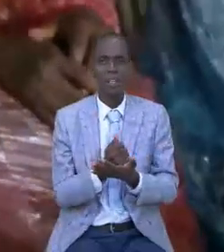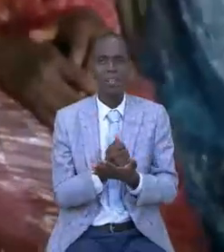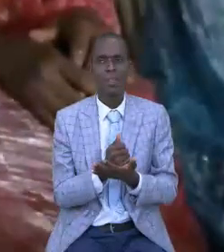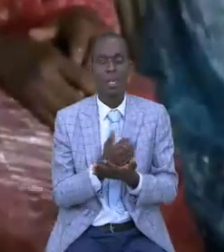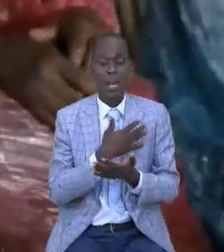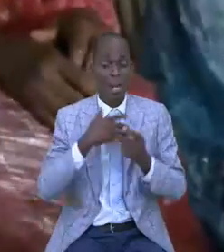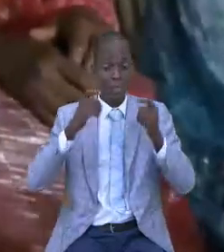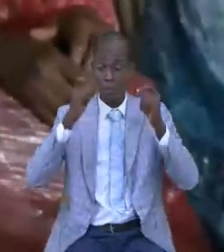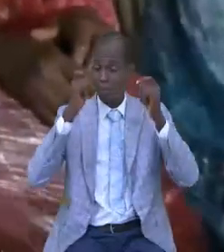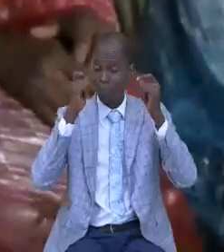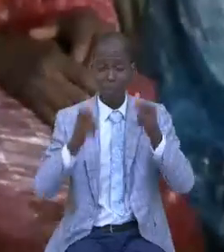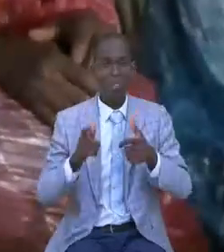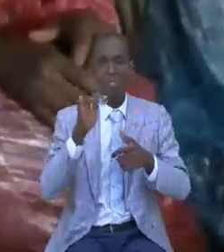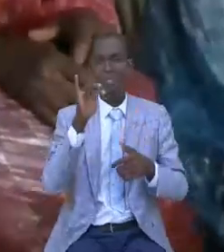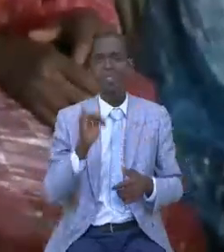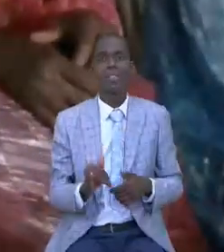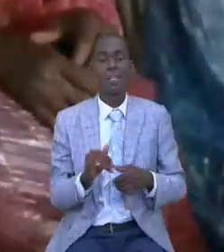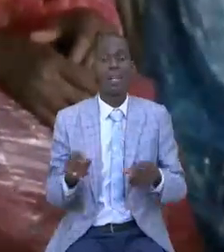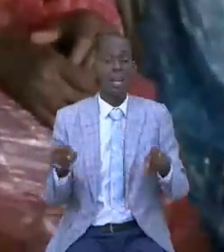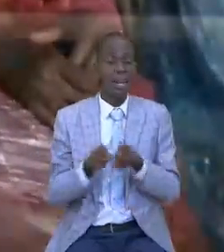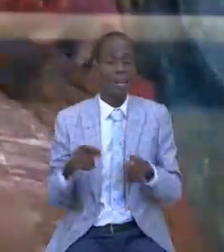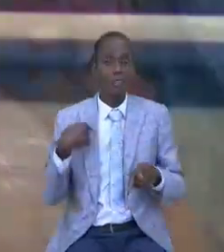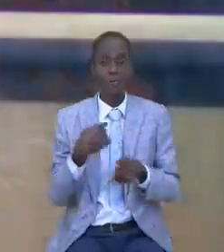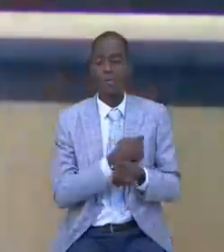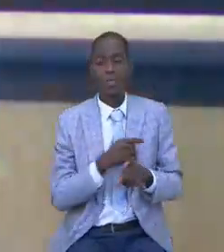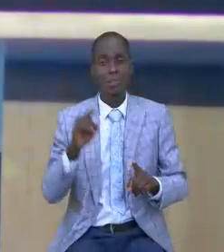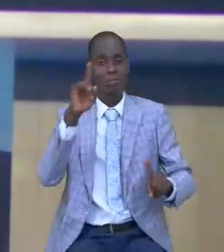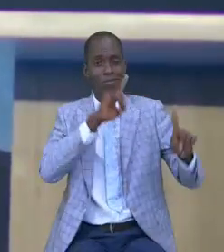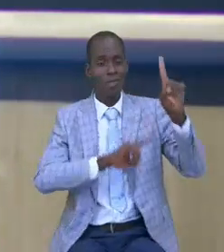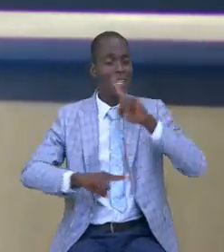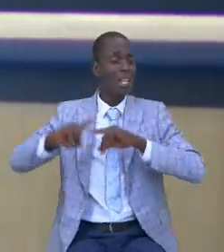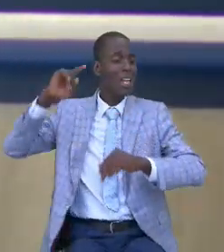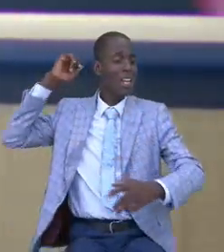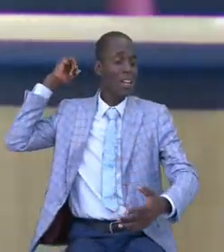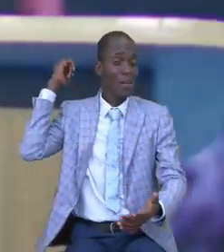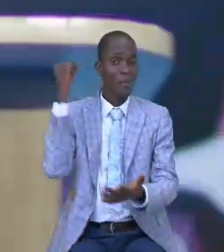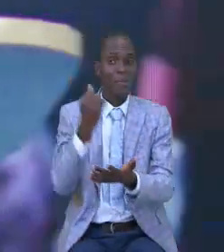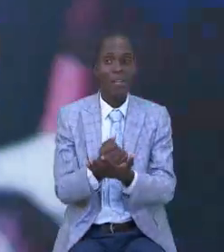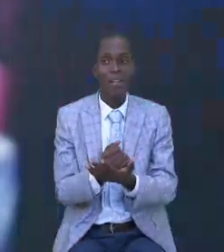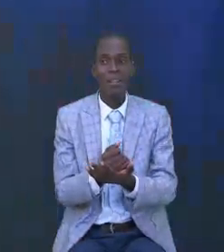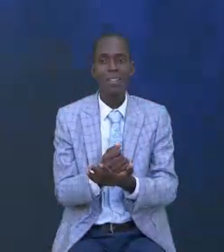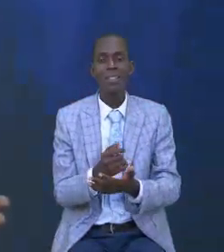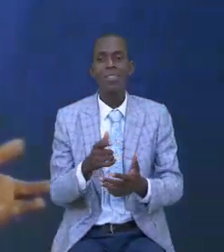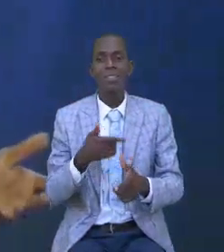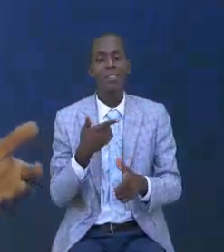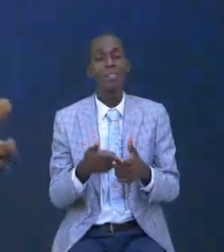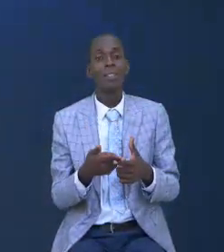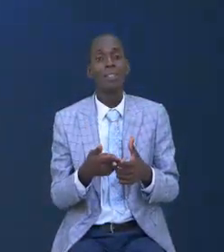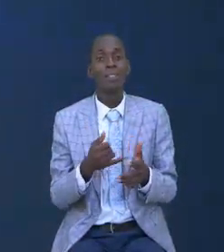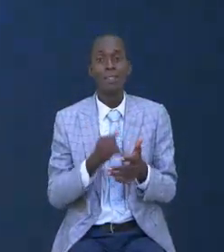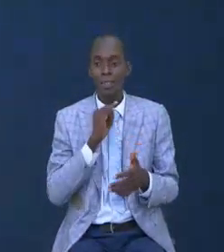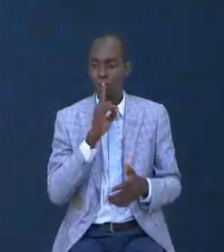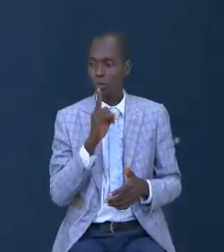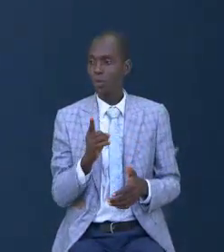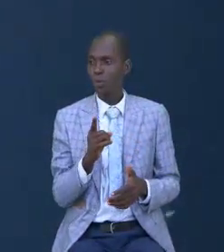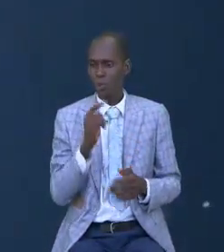And immediately, as we say the final amen, he's free. He